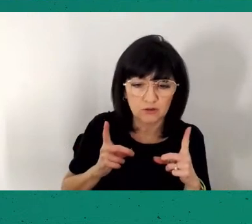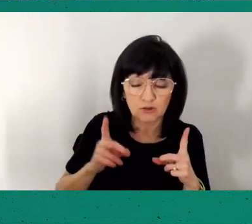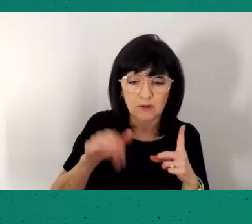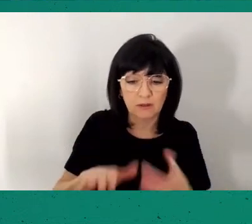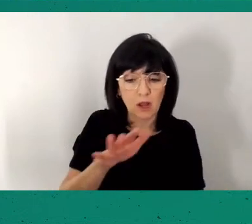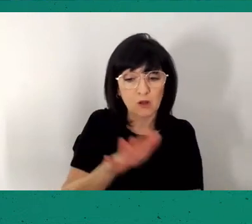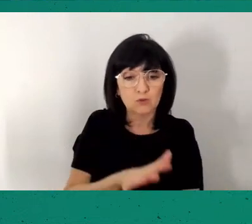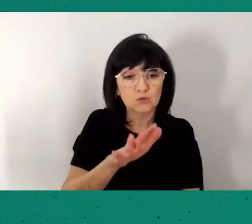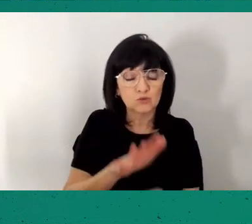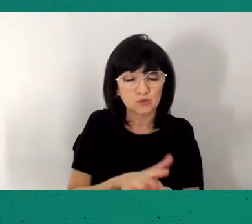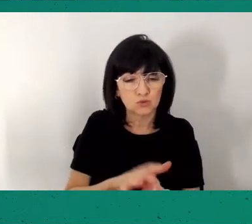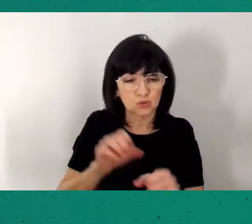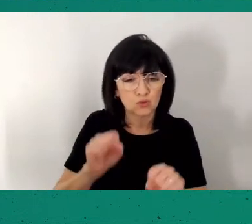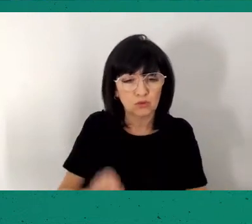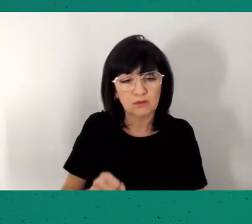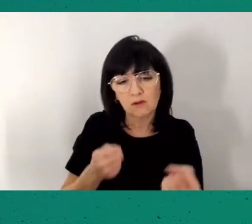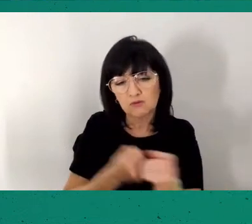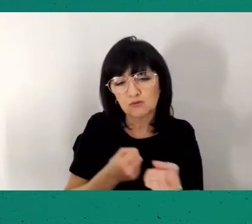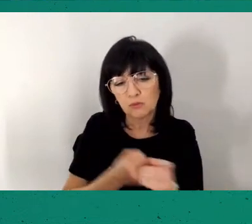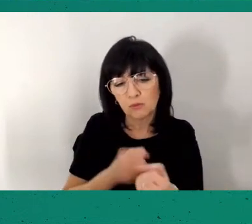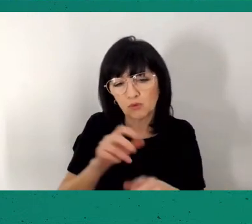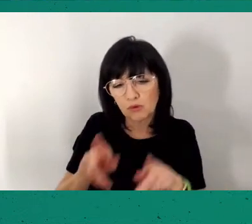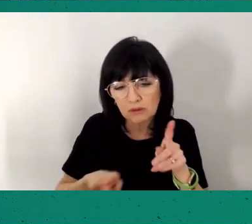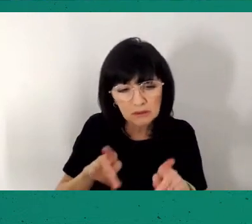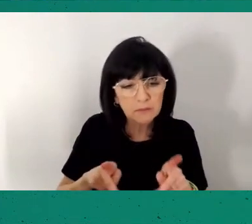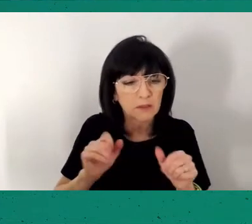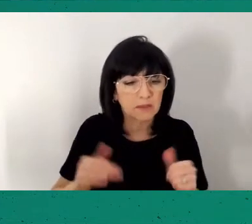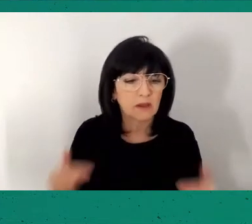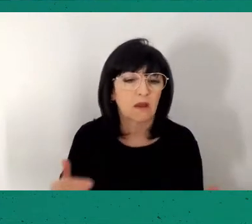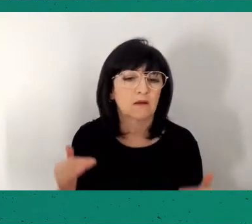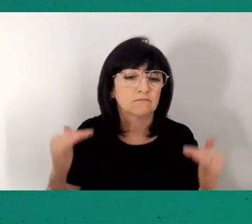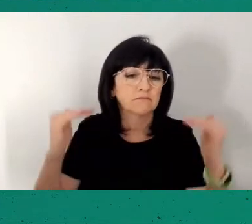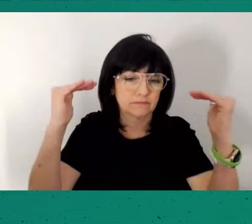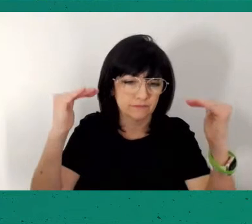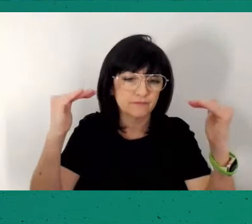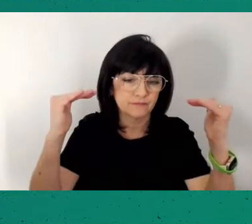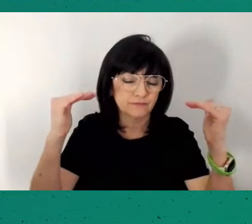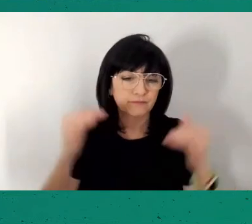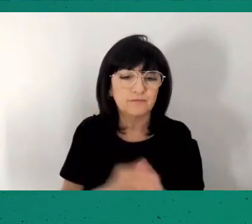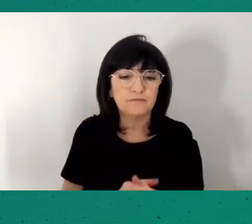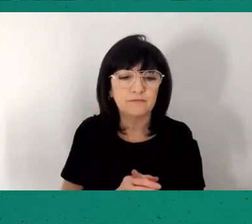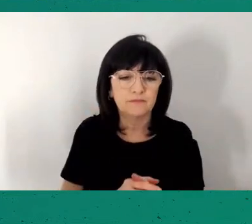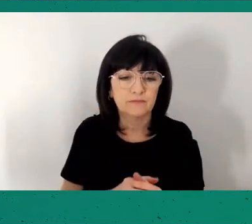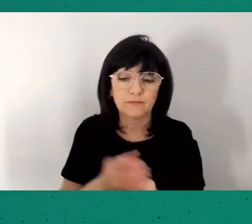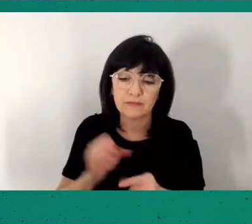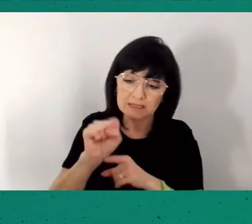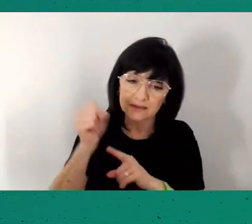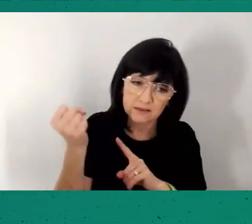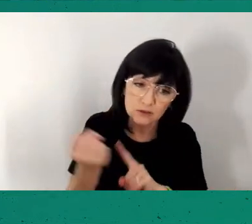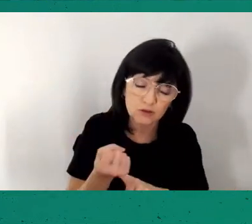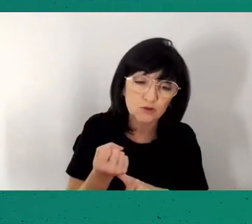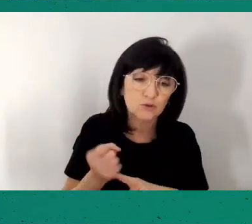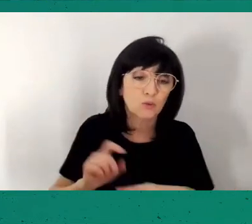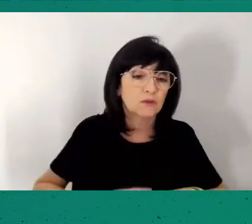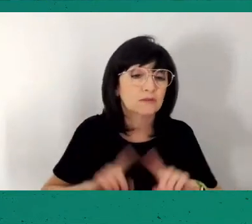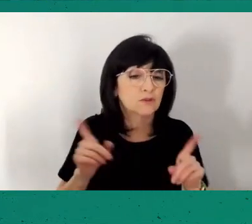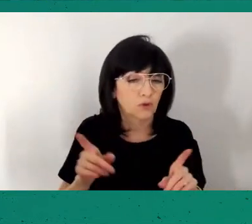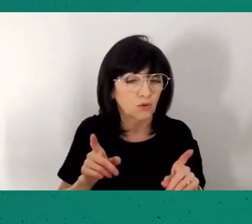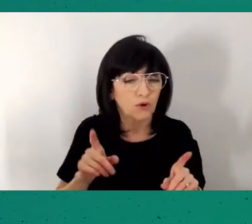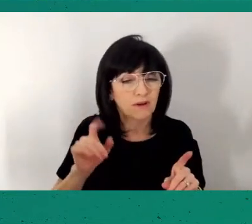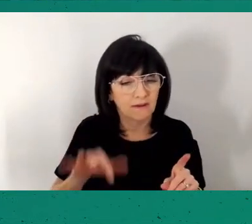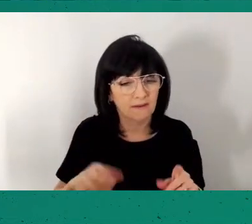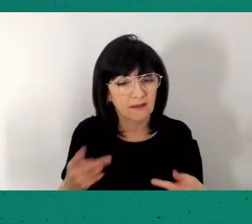of the many inequalities that exist among men." Conditions, however, worsened with